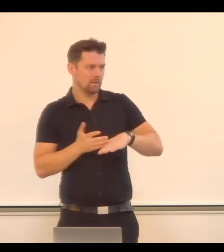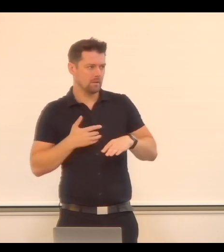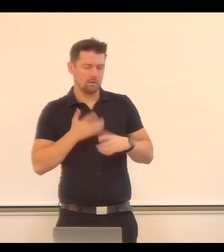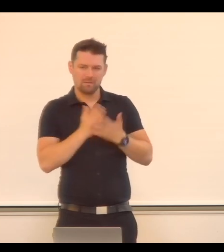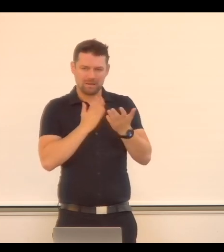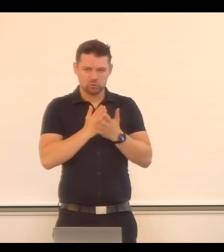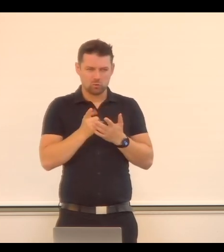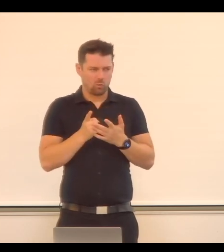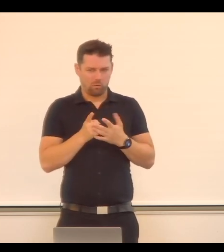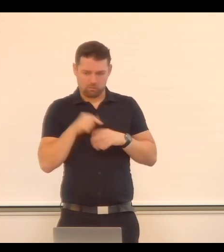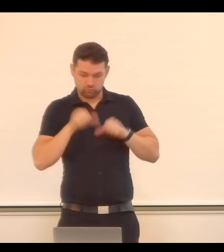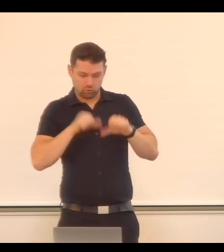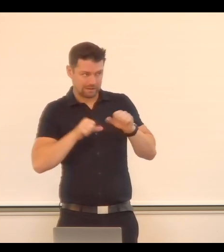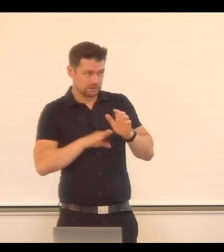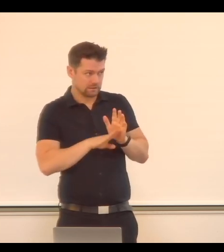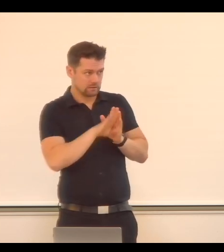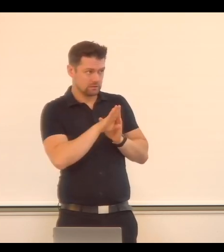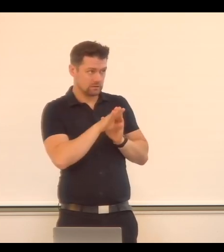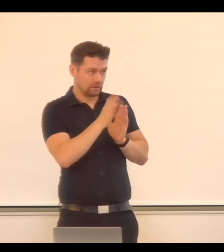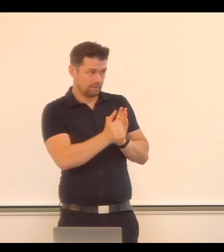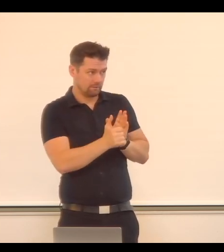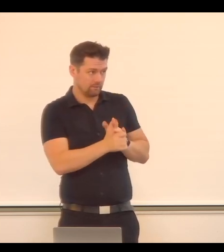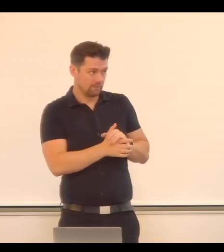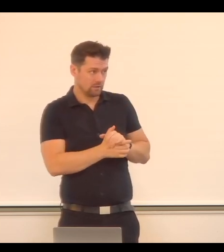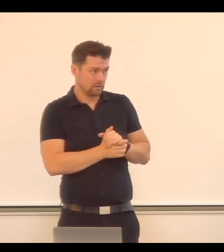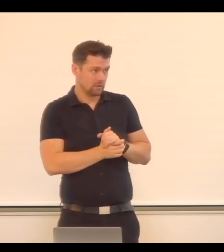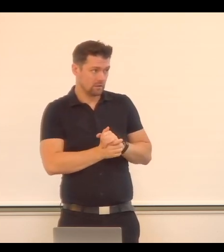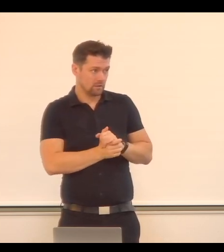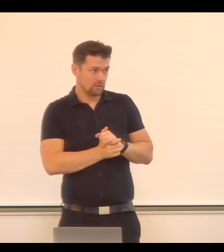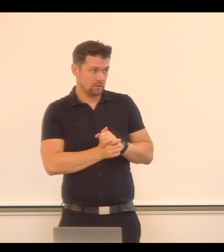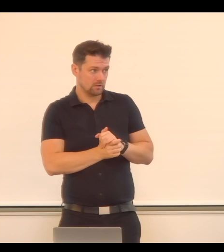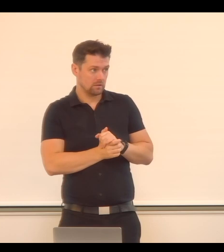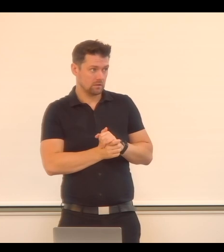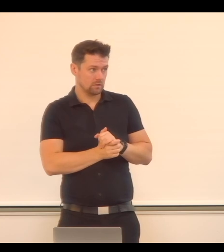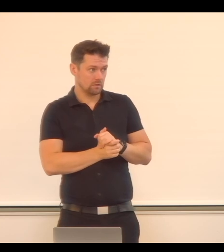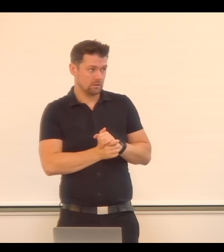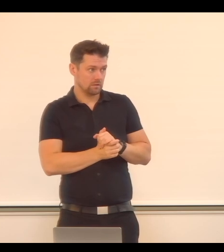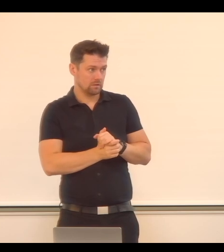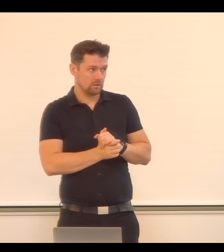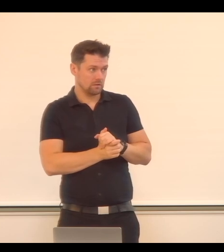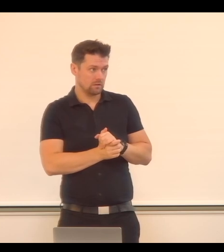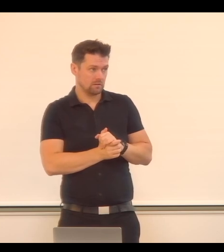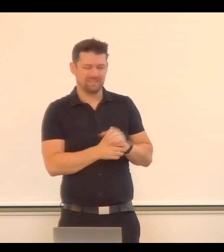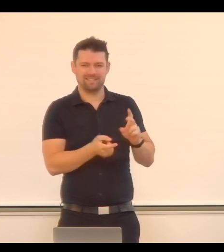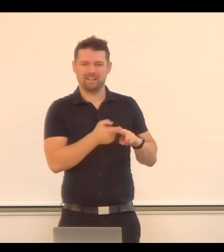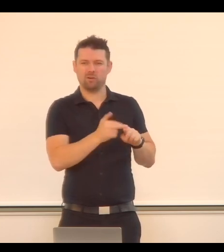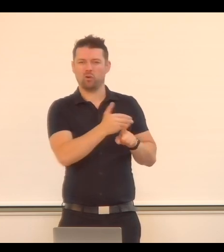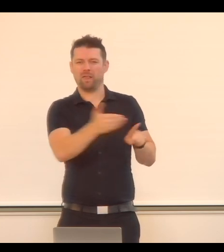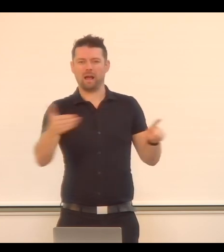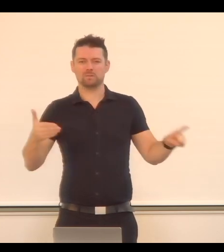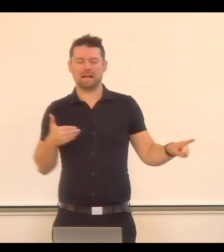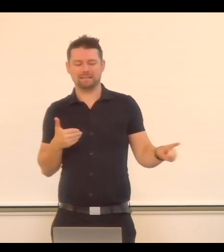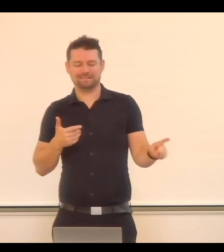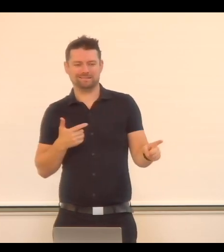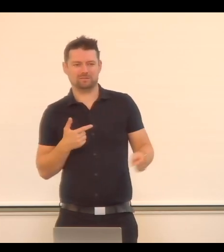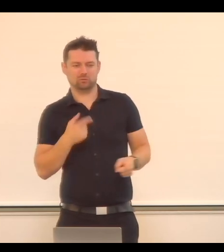really ambition going on inside the habitat that you wouldn't even recognize at the first sight from the outside, from the mission planning or